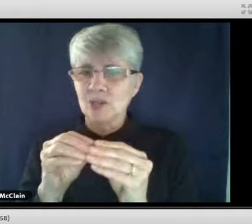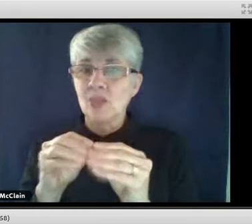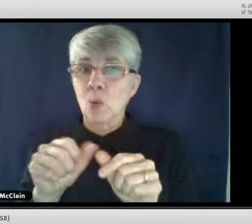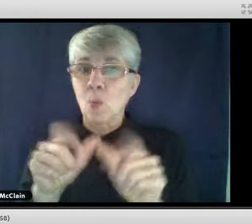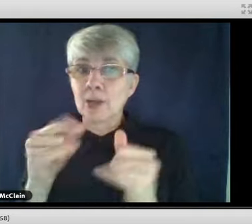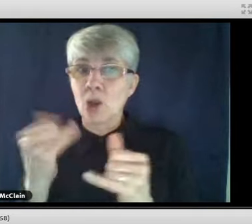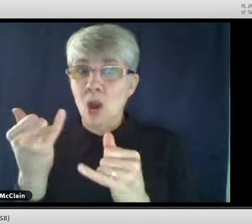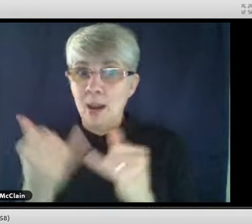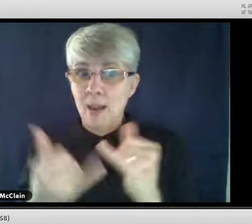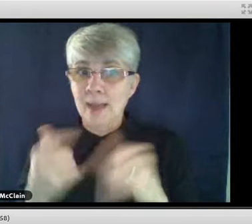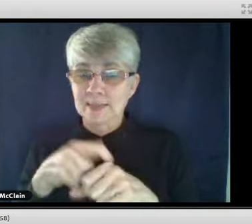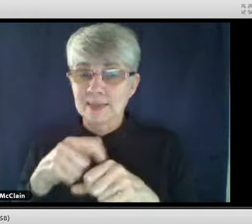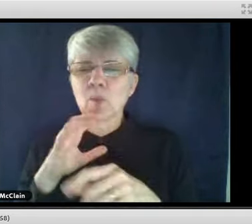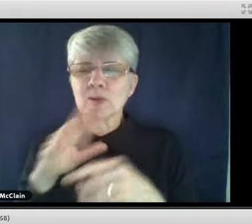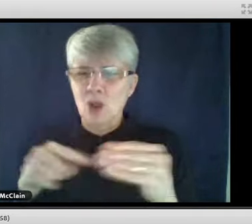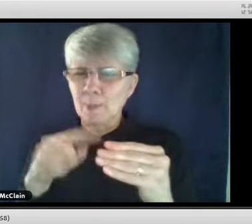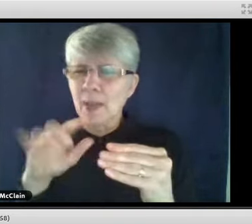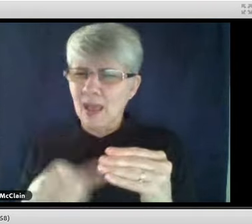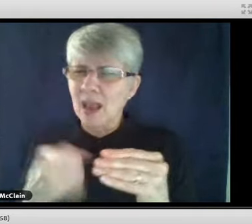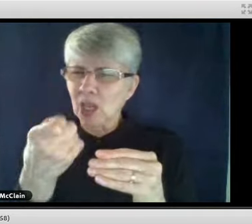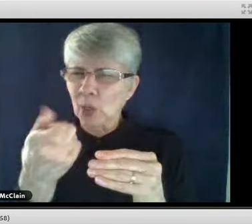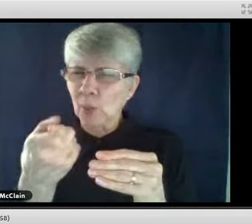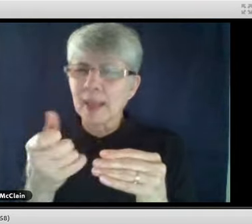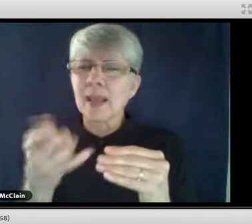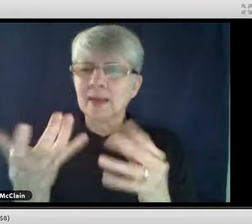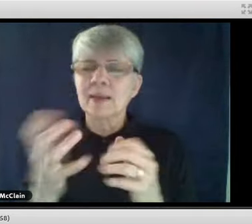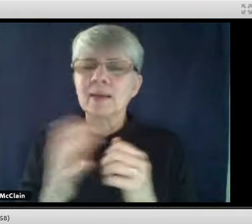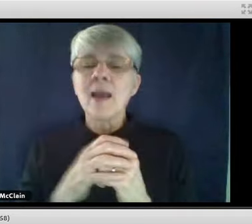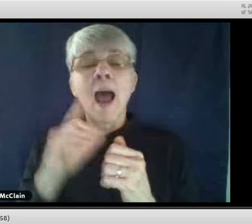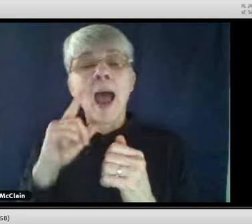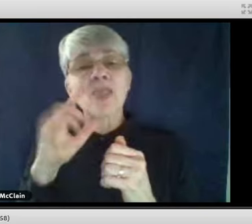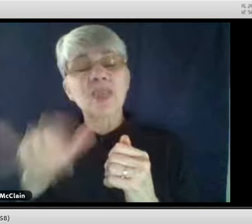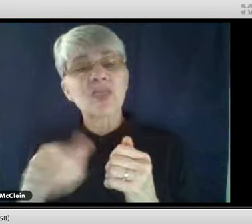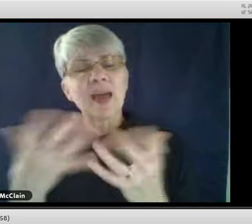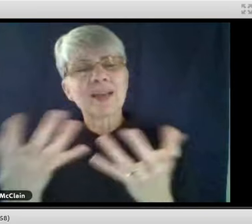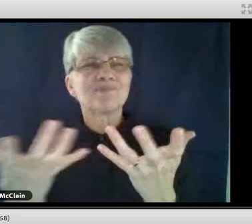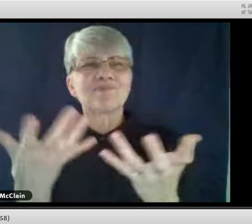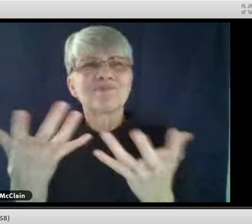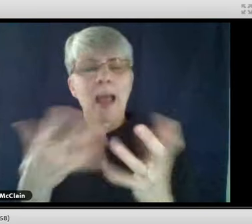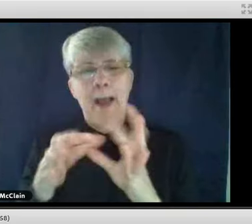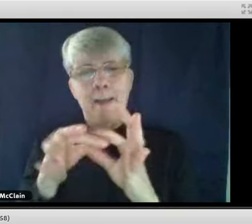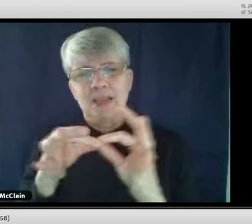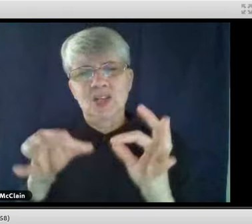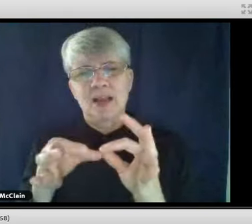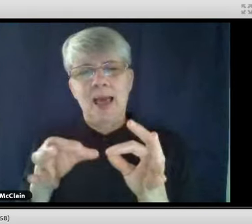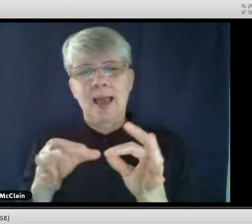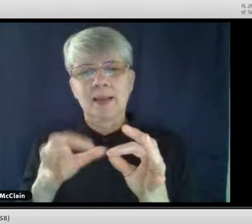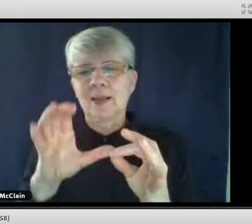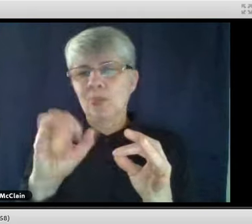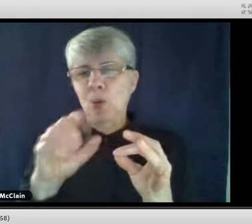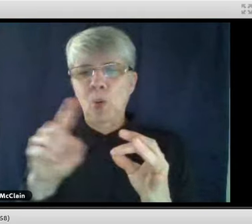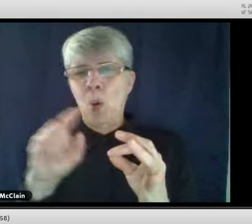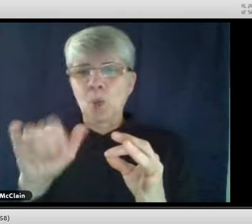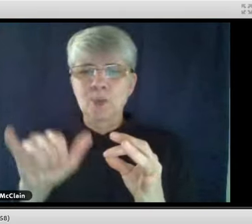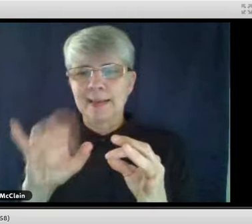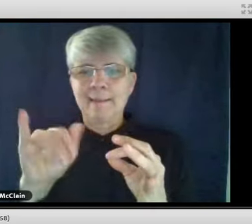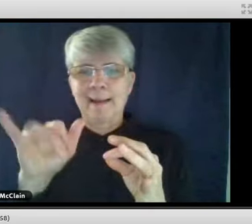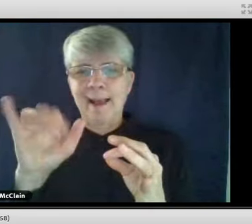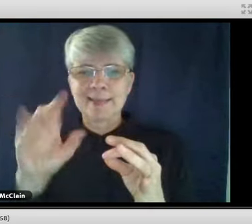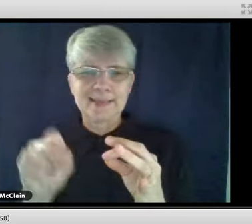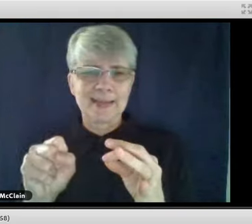month, and we talked about that a little bit. And I think that, like, I mentioned like the cozy classics, or was it like Pride